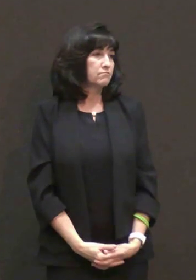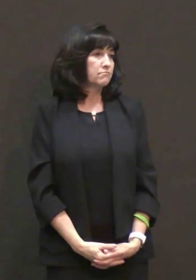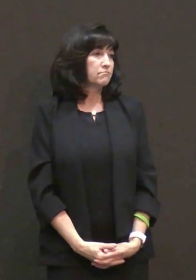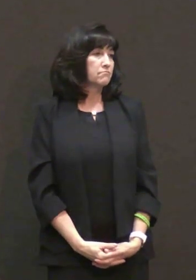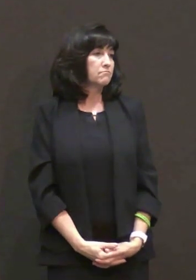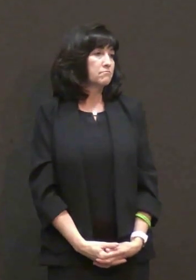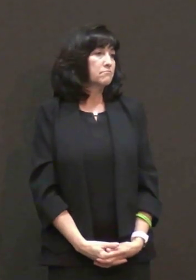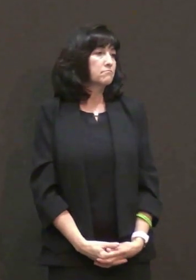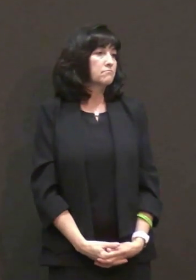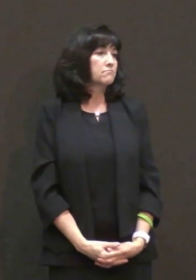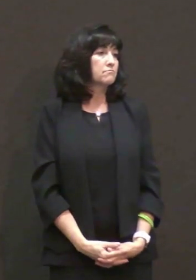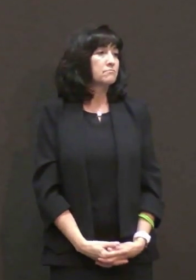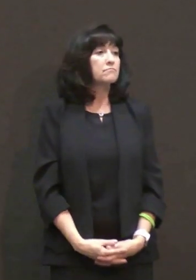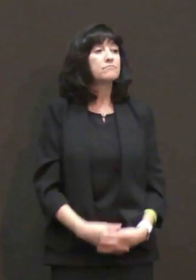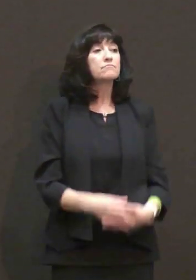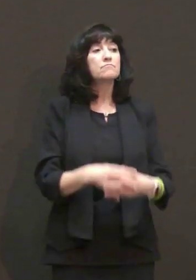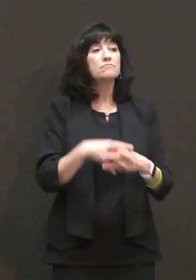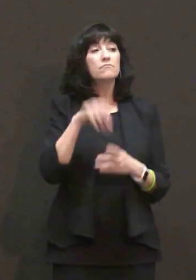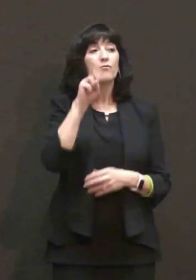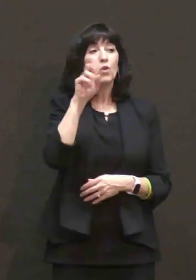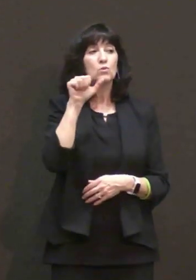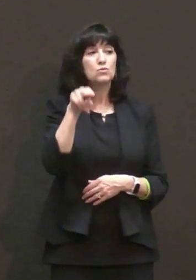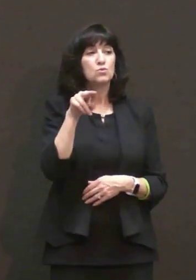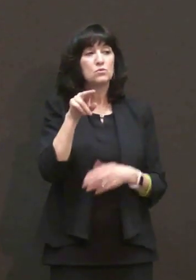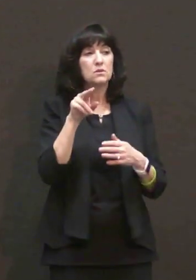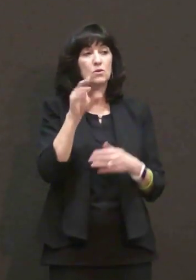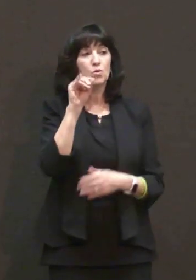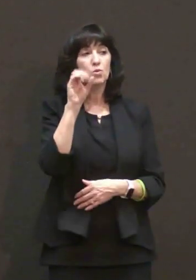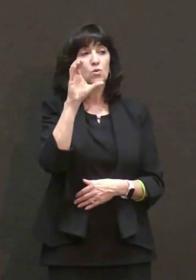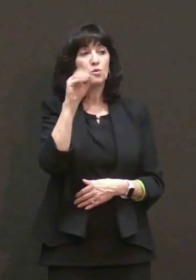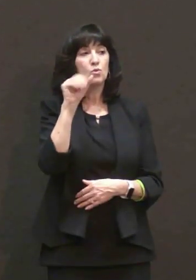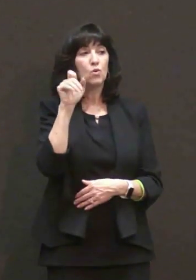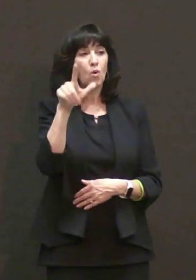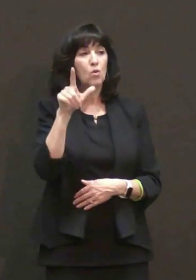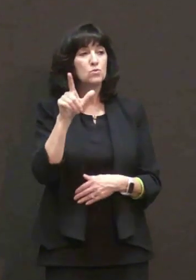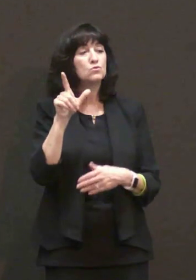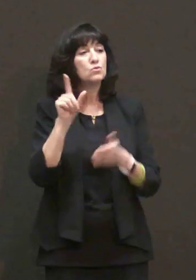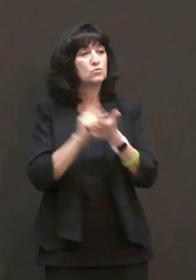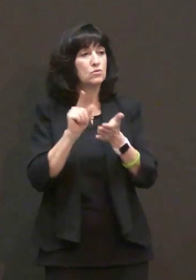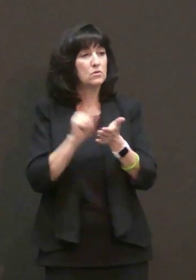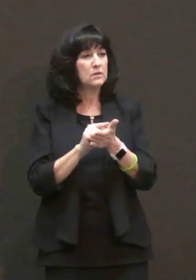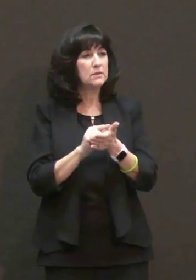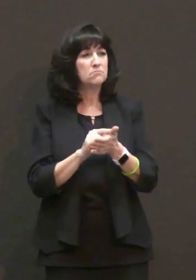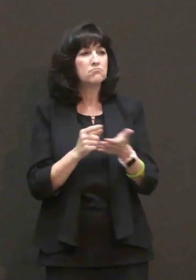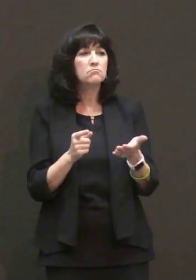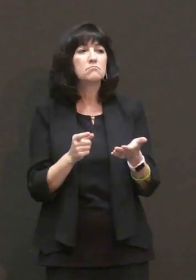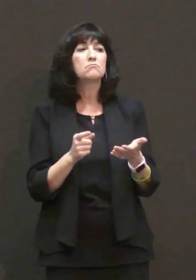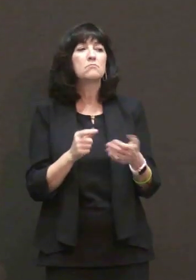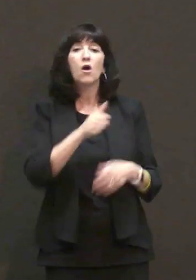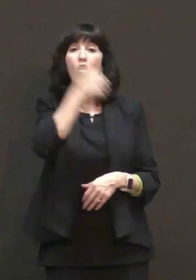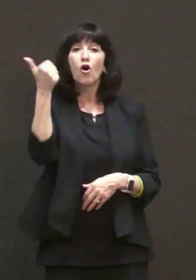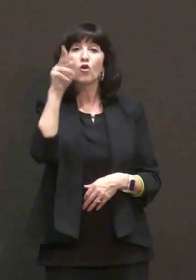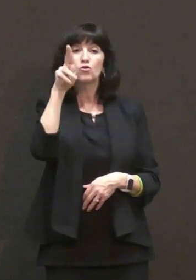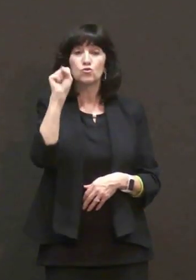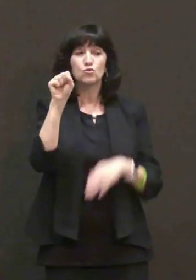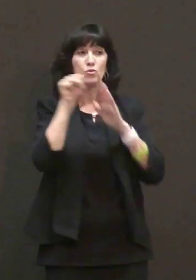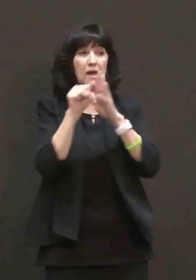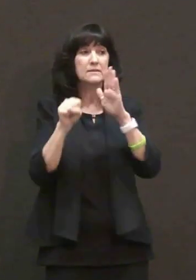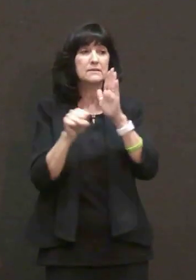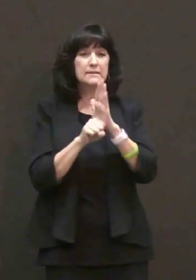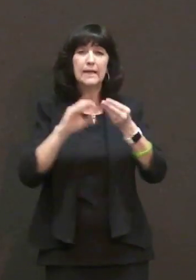Susan Canfora at Coastal Point newspaper asks, how do the number of coronavirus cases in Delaware compare to other U.S. states? Higher, lower?